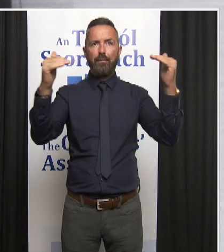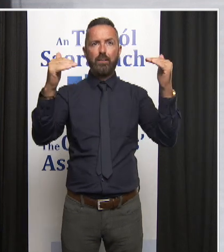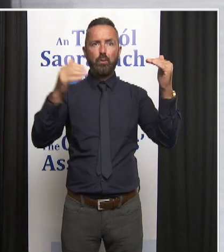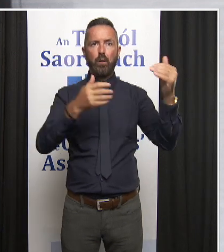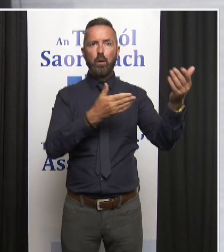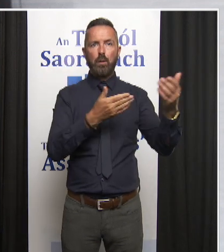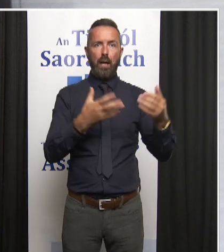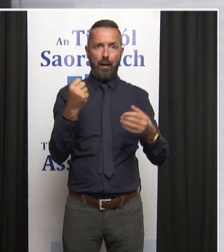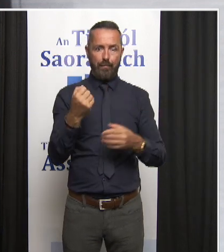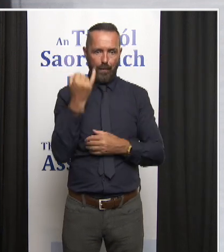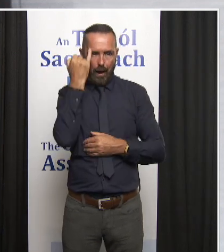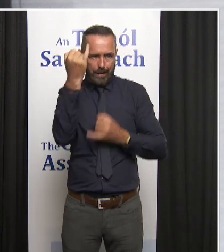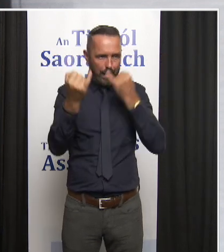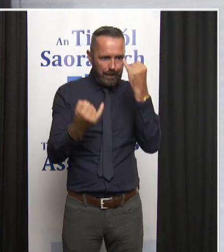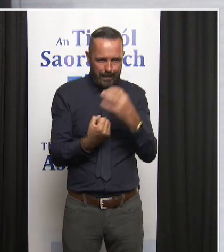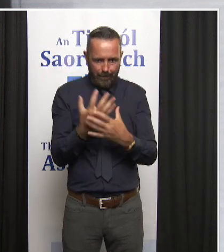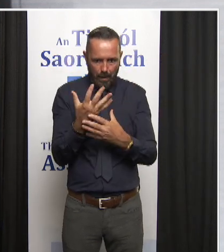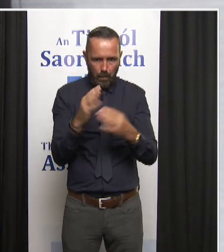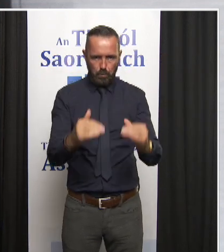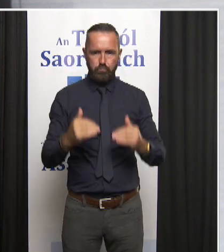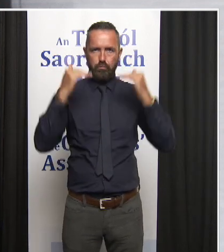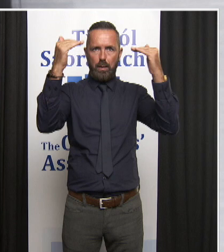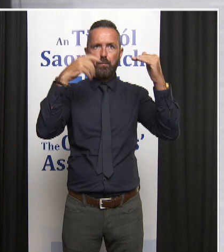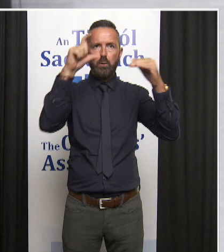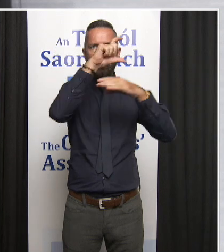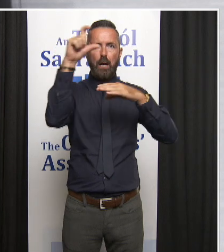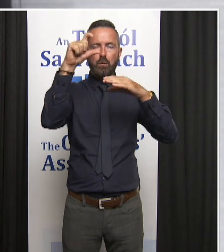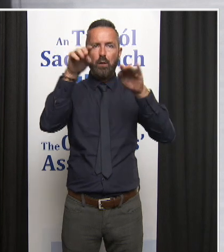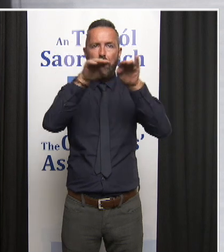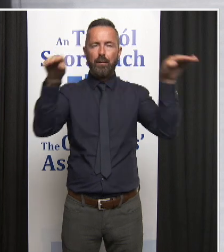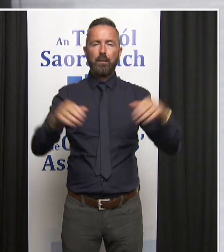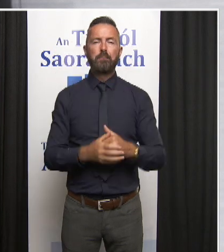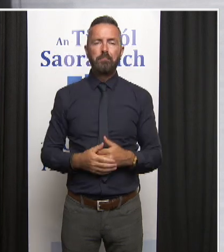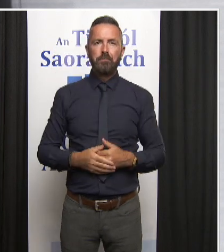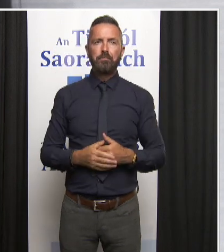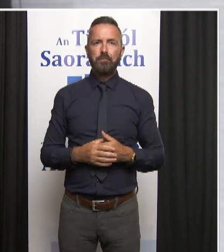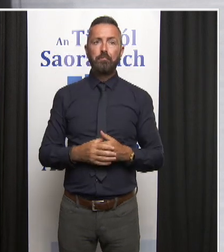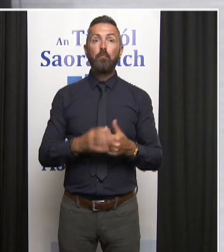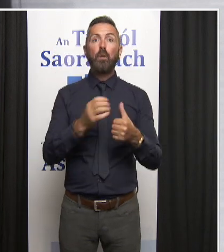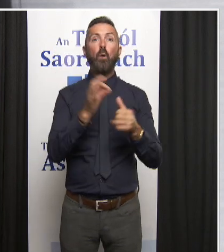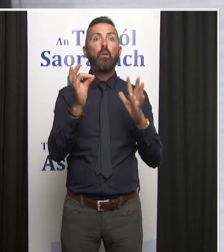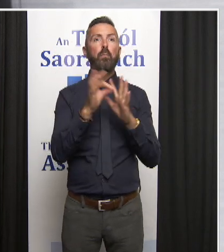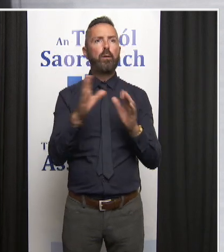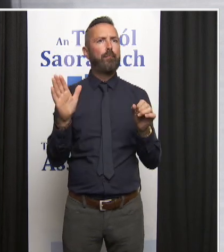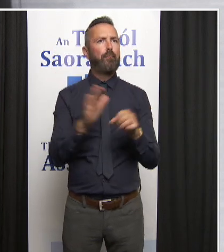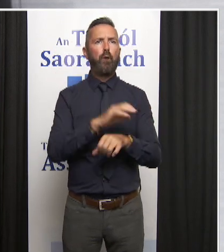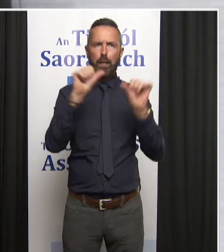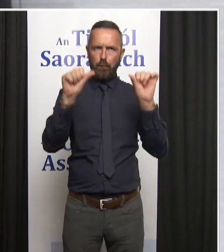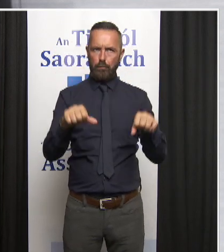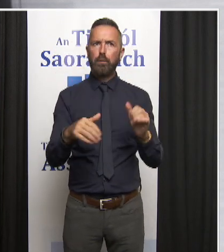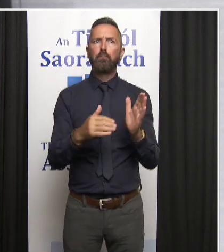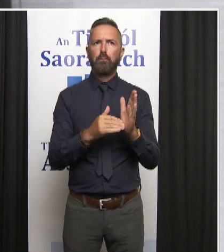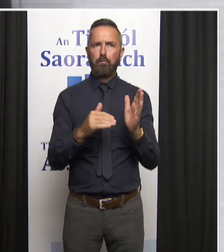up from the ground. Then on the other points, we really unanimously agreed on these, that